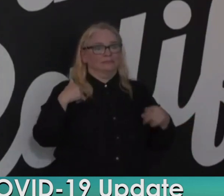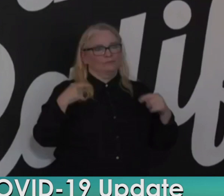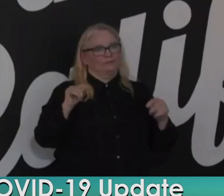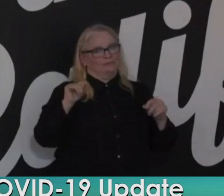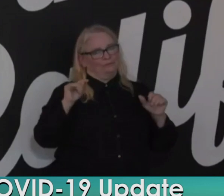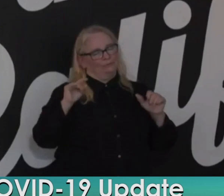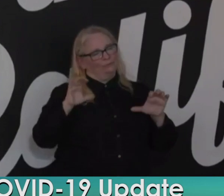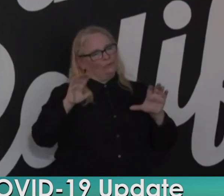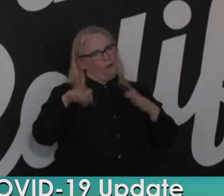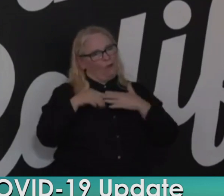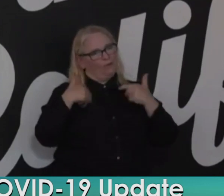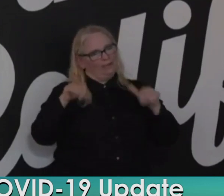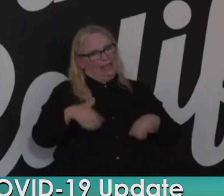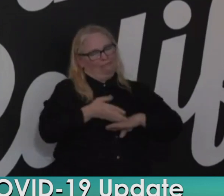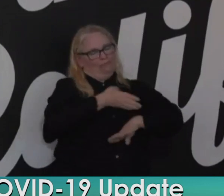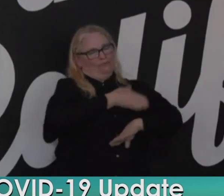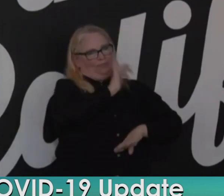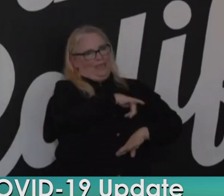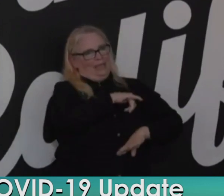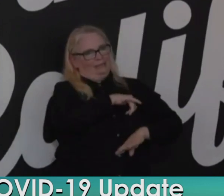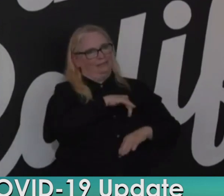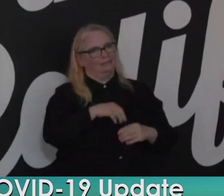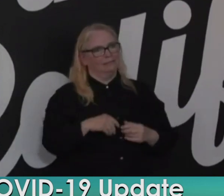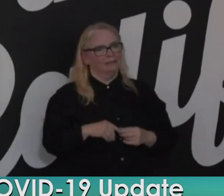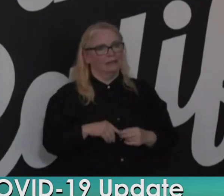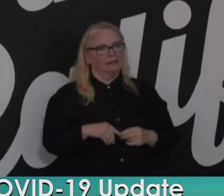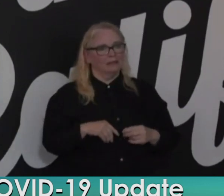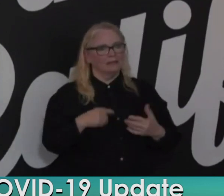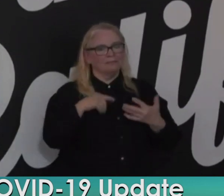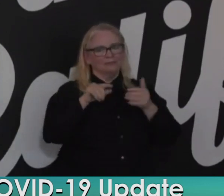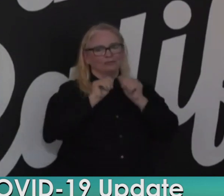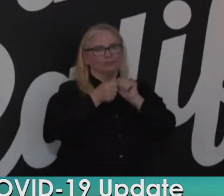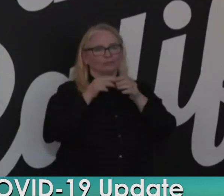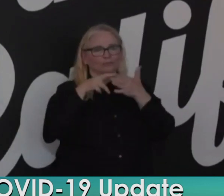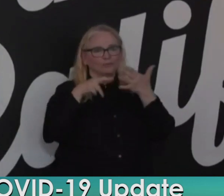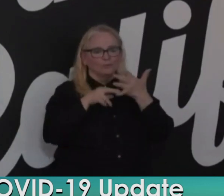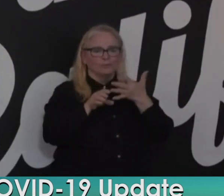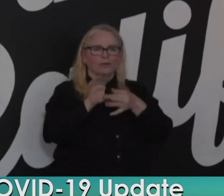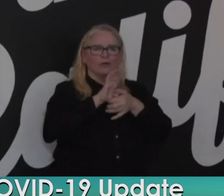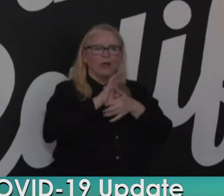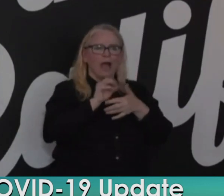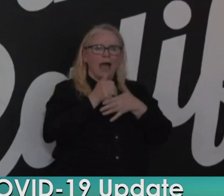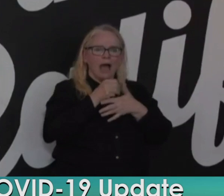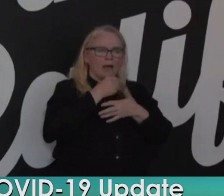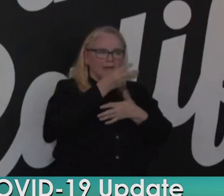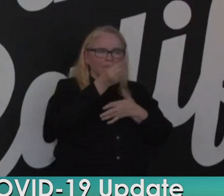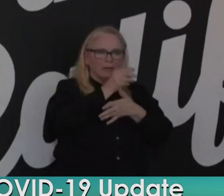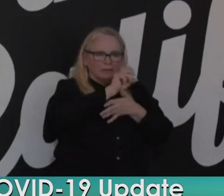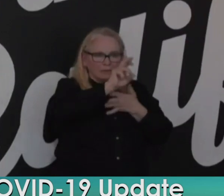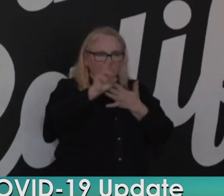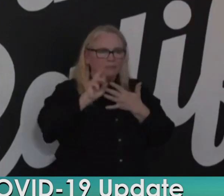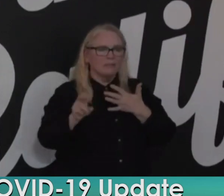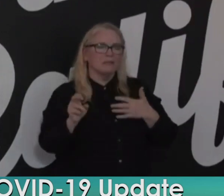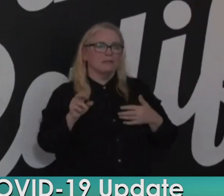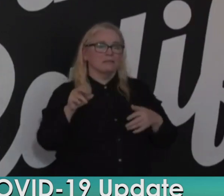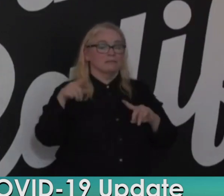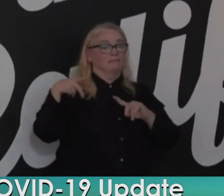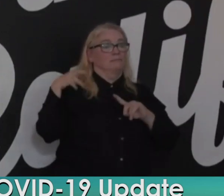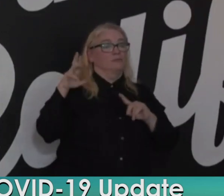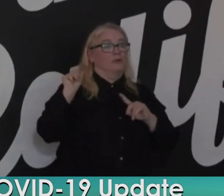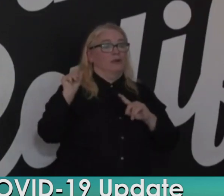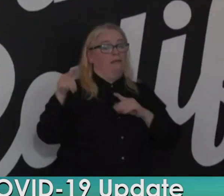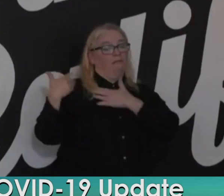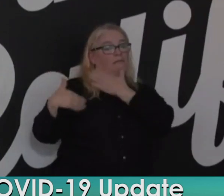process, including changing the criteria to which we adjudicate these claims. The PUA process is novel